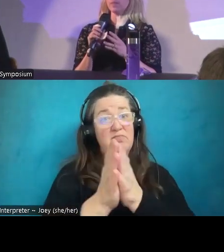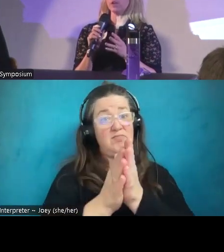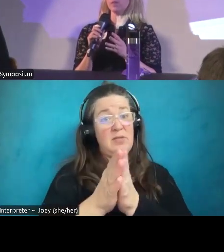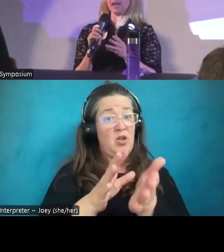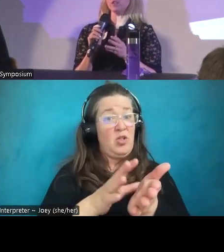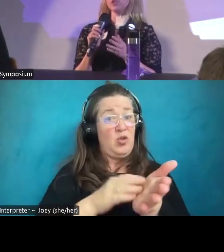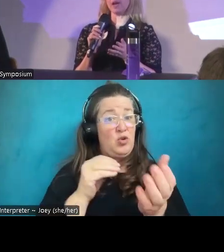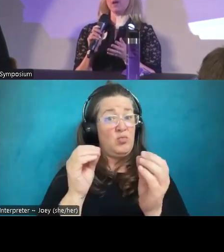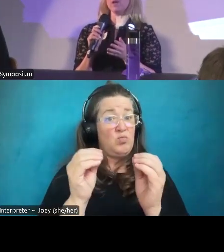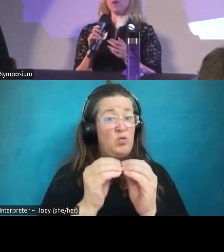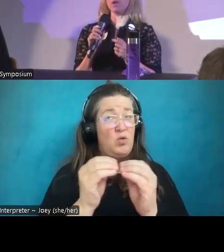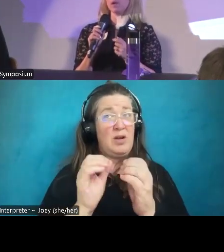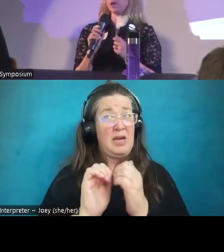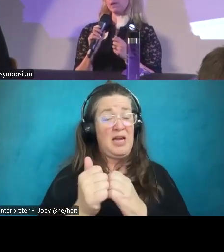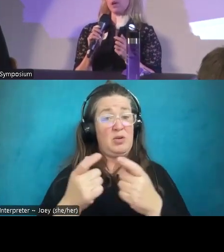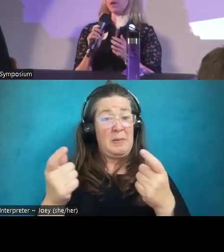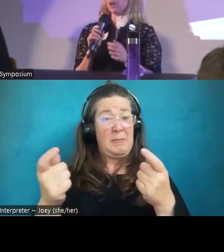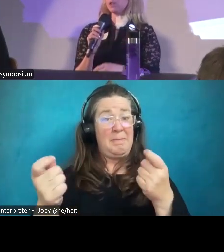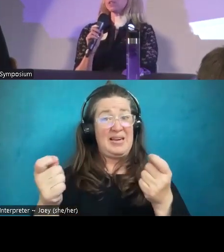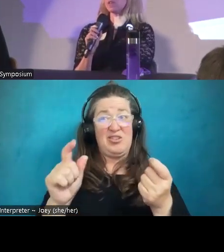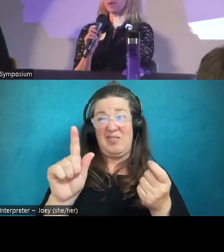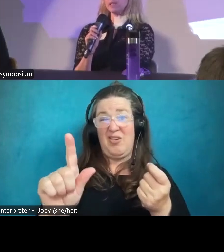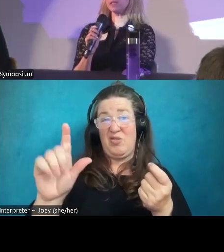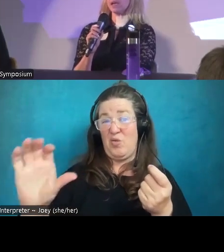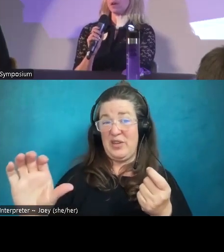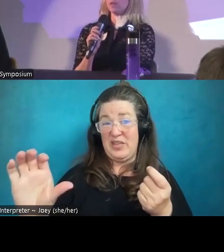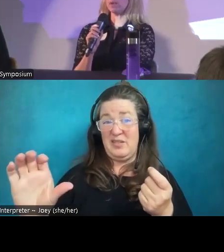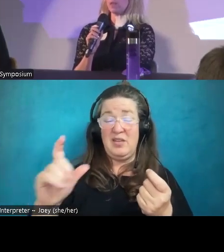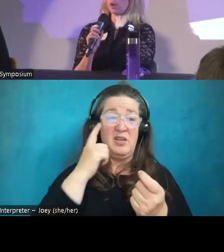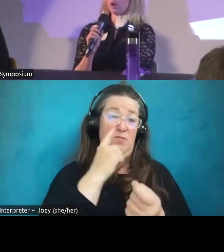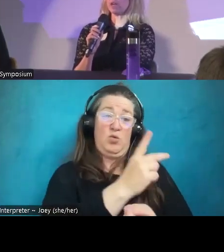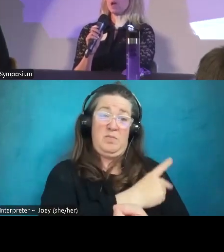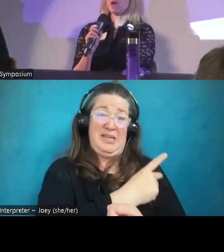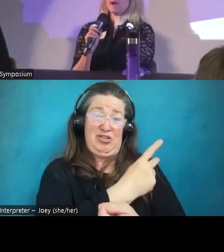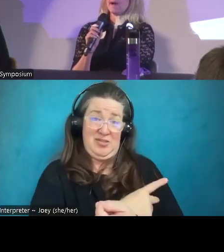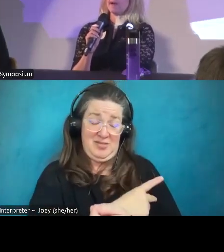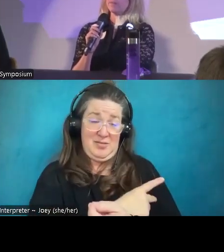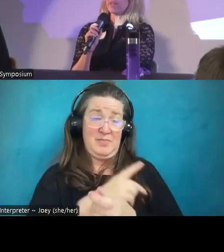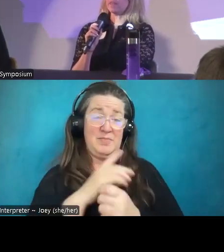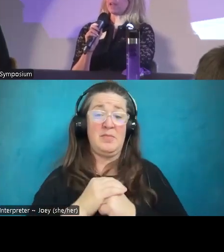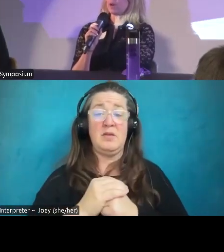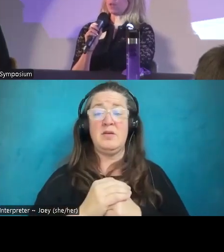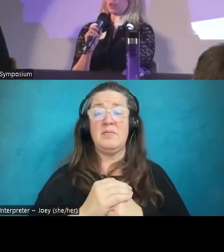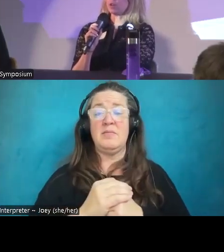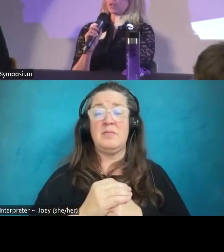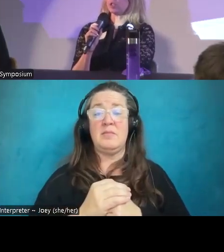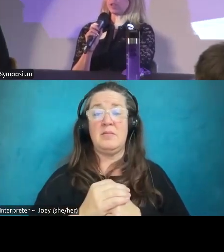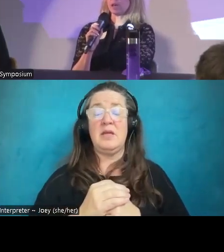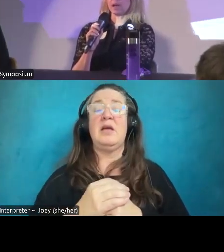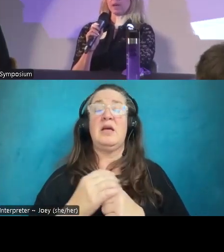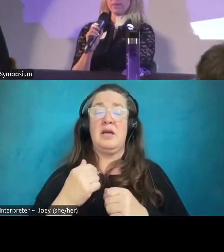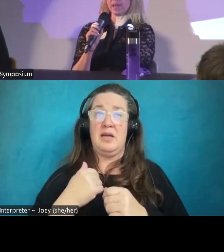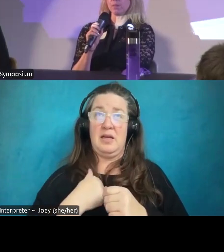how to better manage your care or care of others that they might take care of with long COVID, then I would